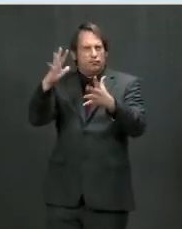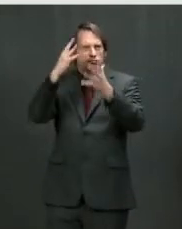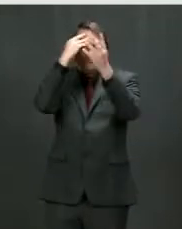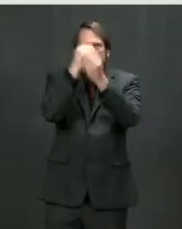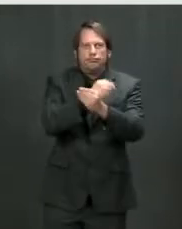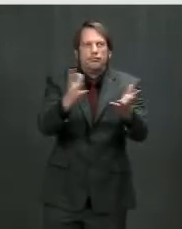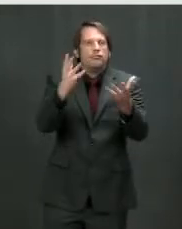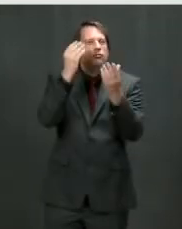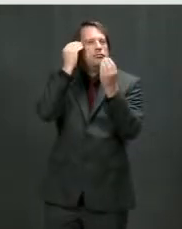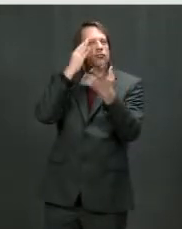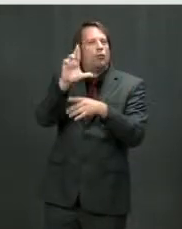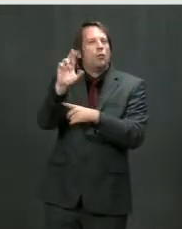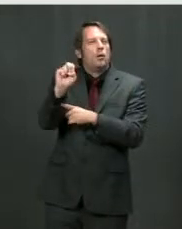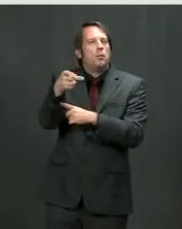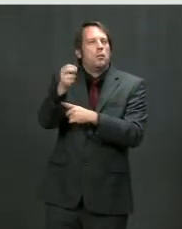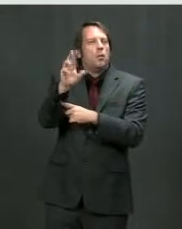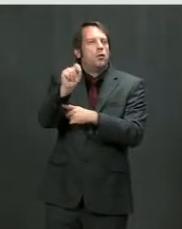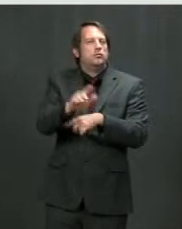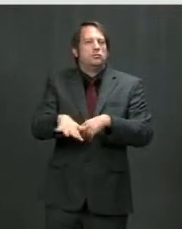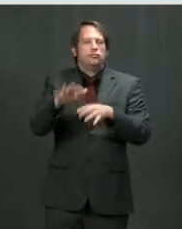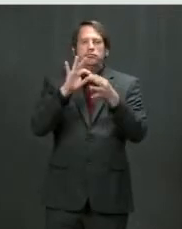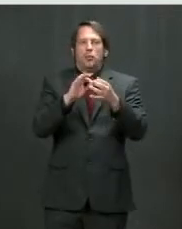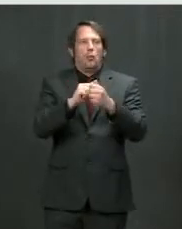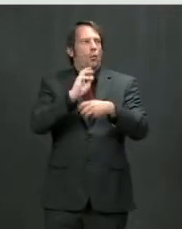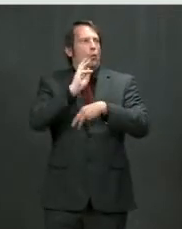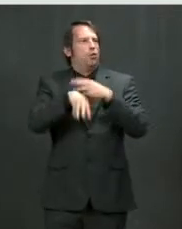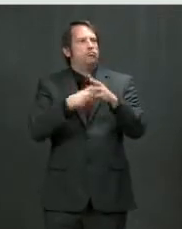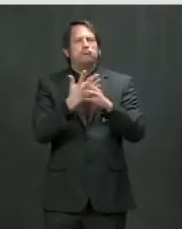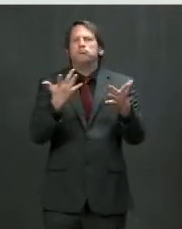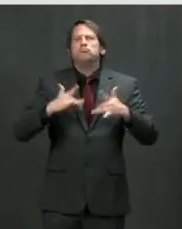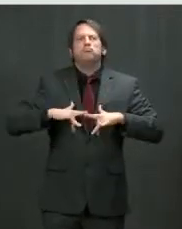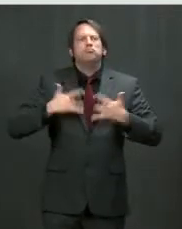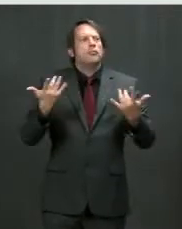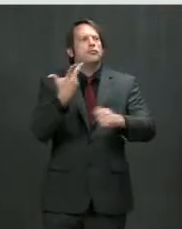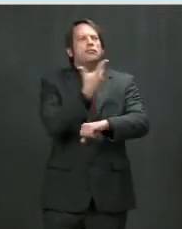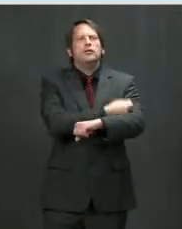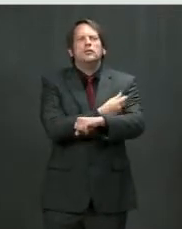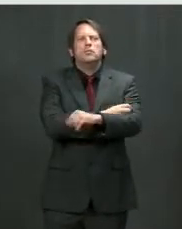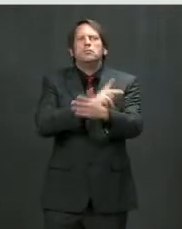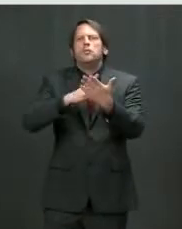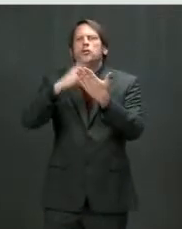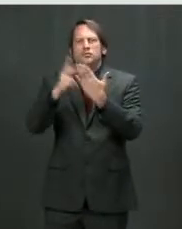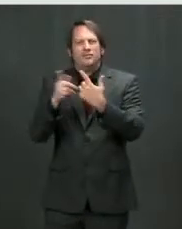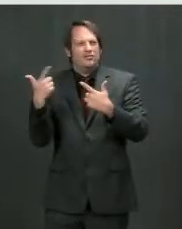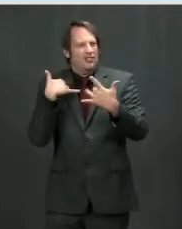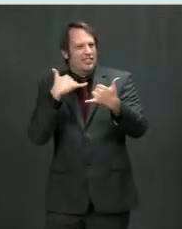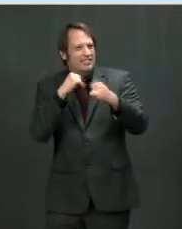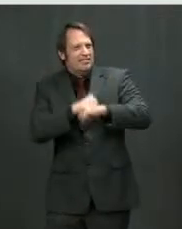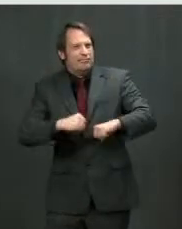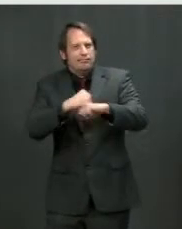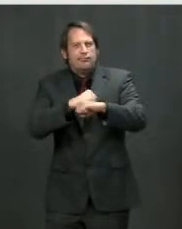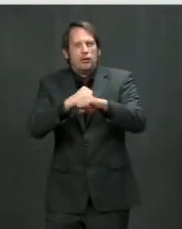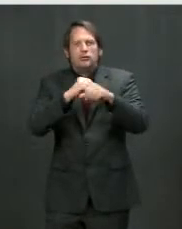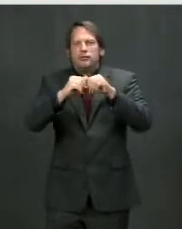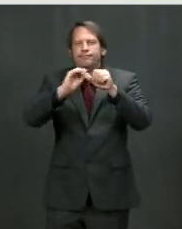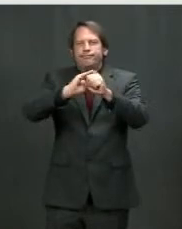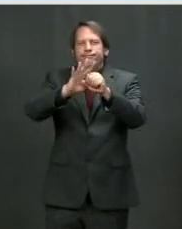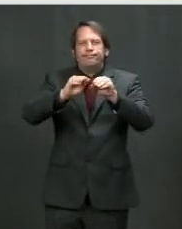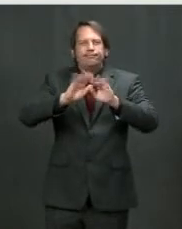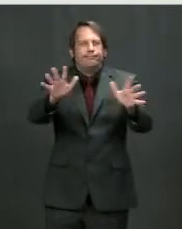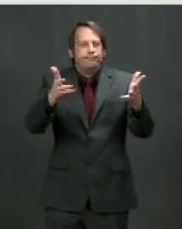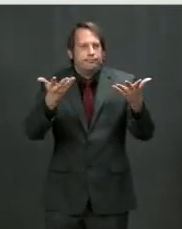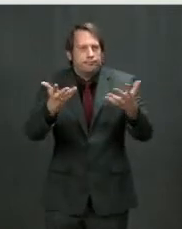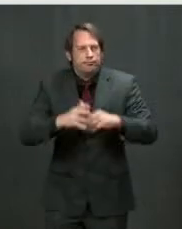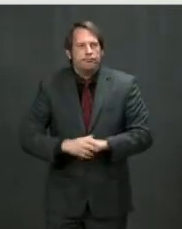of our vaccination program and our fight against this pandemic. As the President communicated, our job is to bring the public the